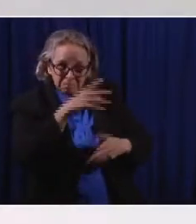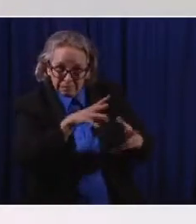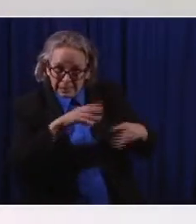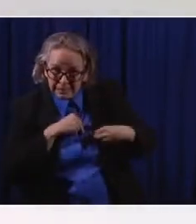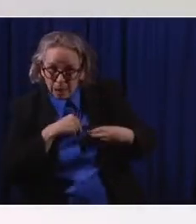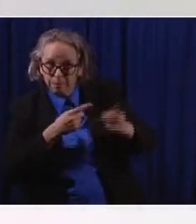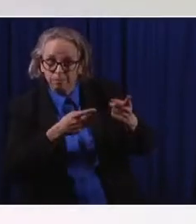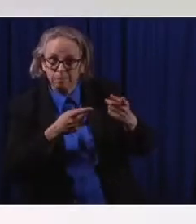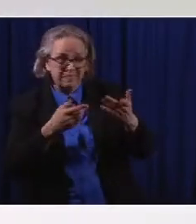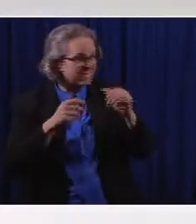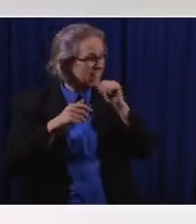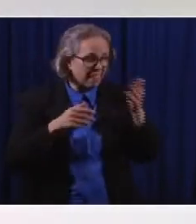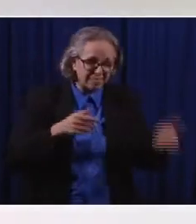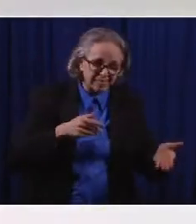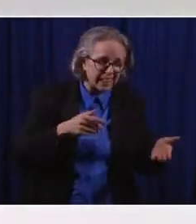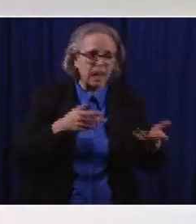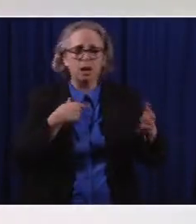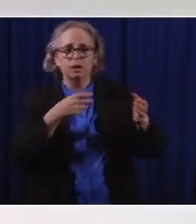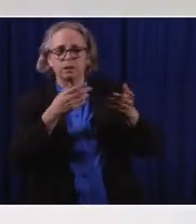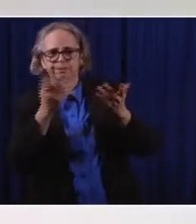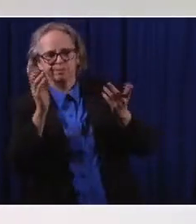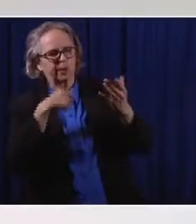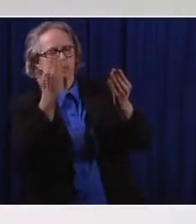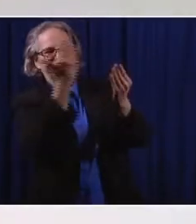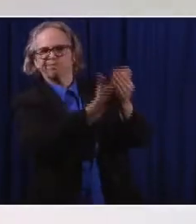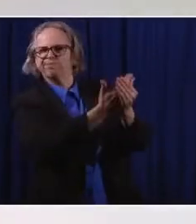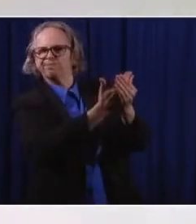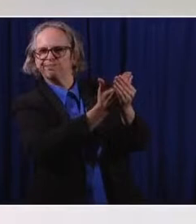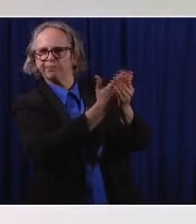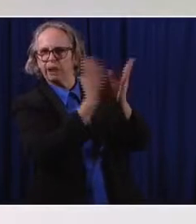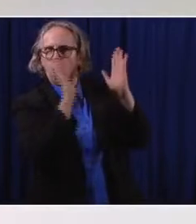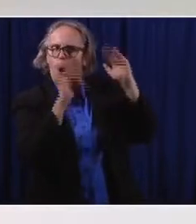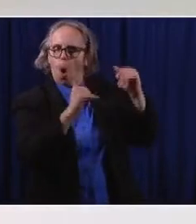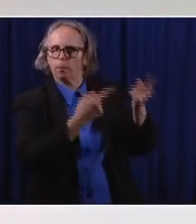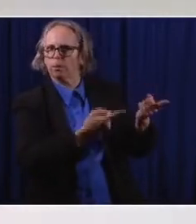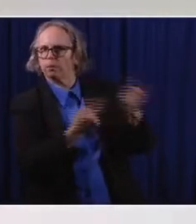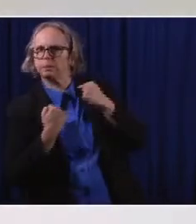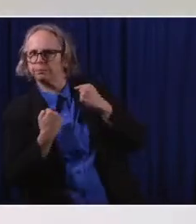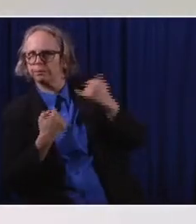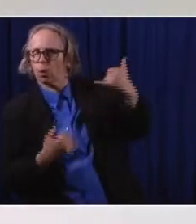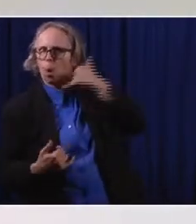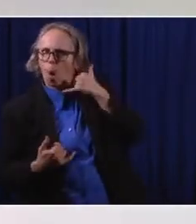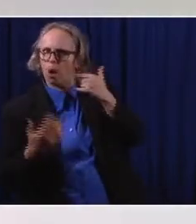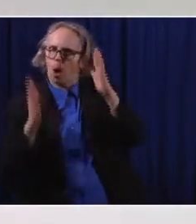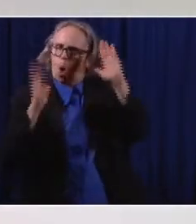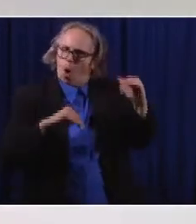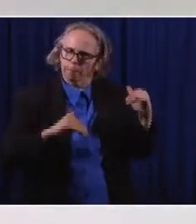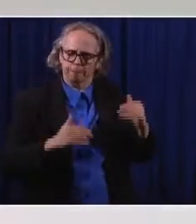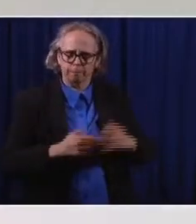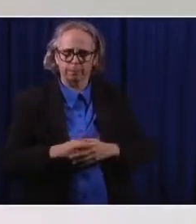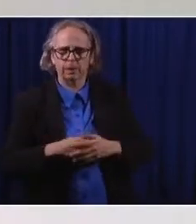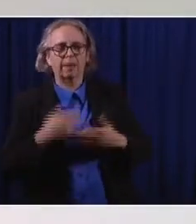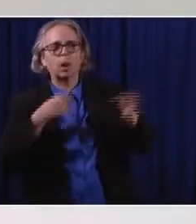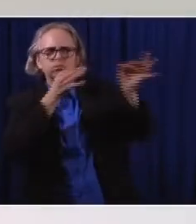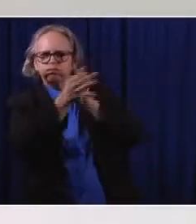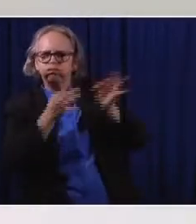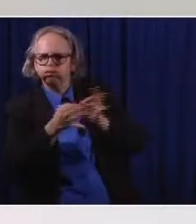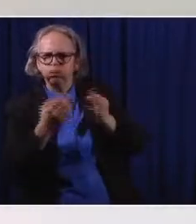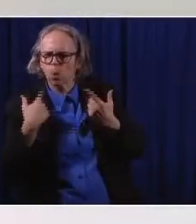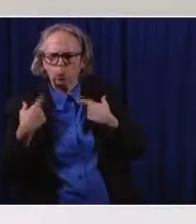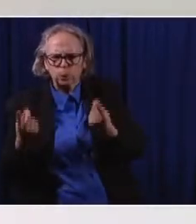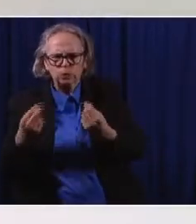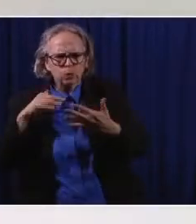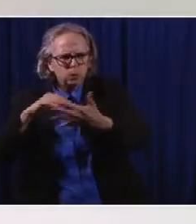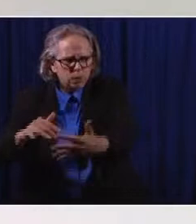left information about the study at the home and asked them to call us, in which case we would or text us or email us, in which case we'd come